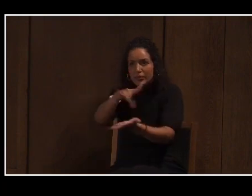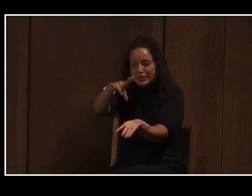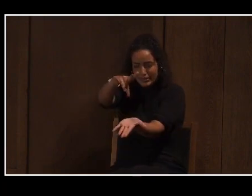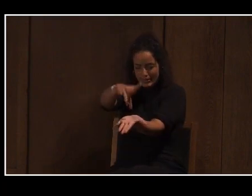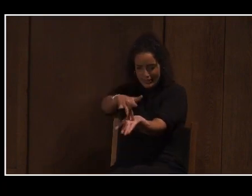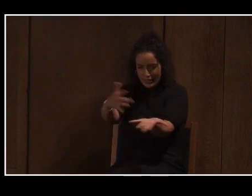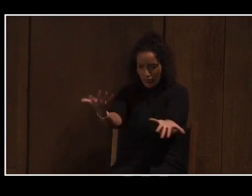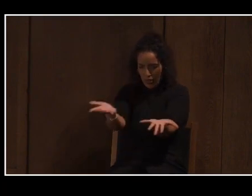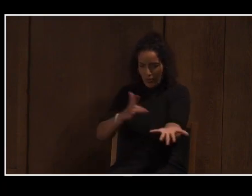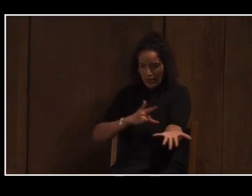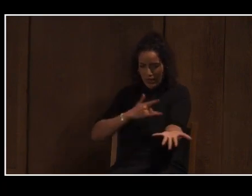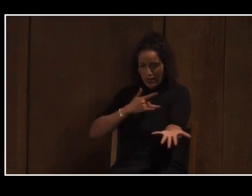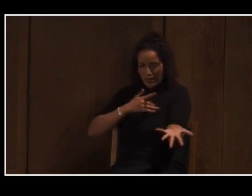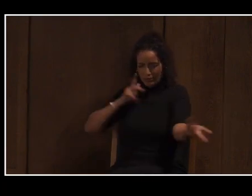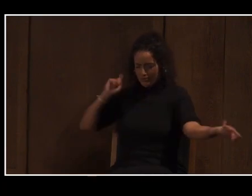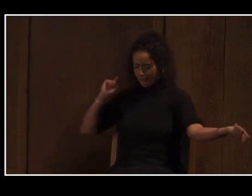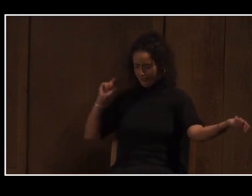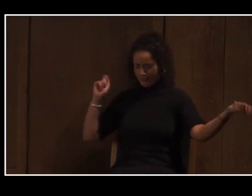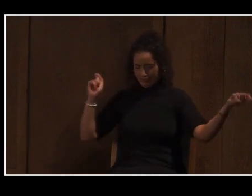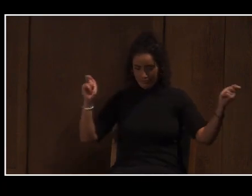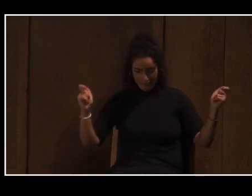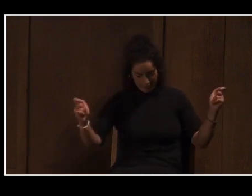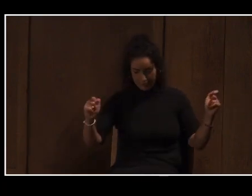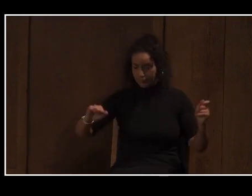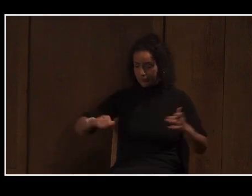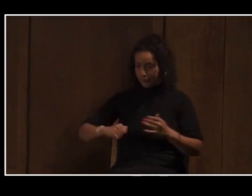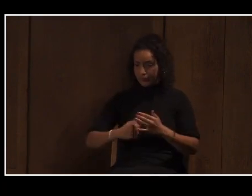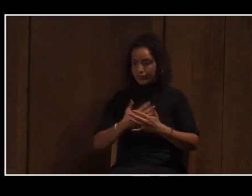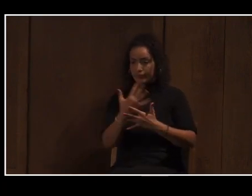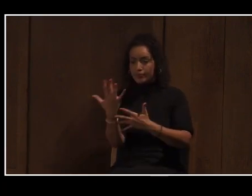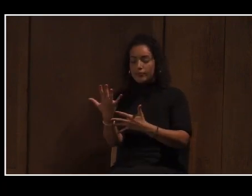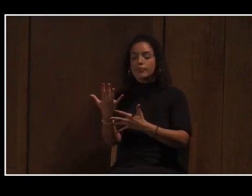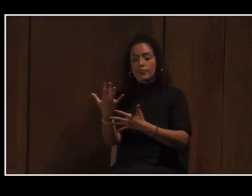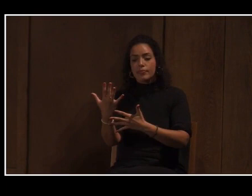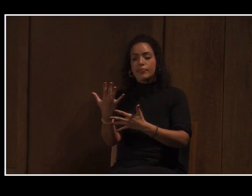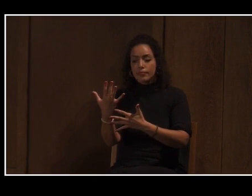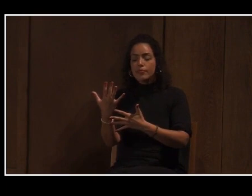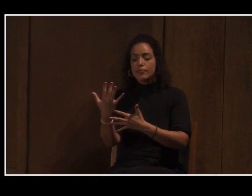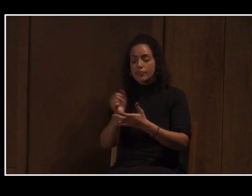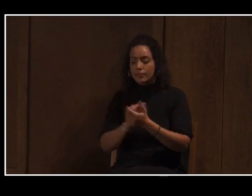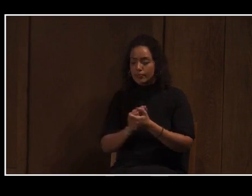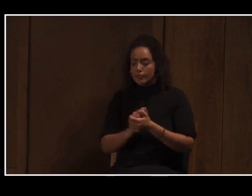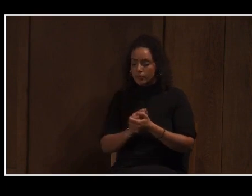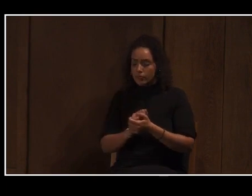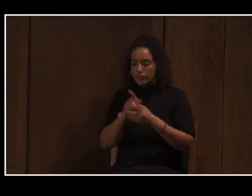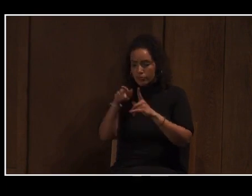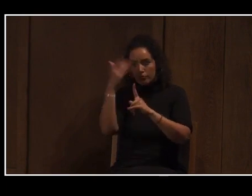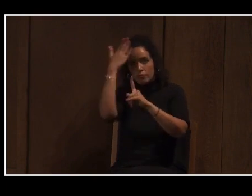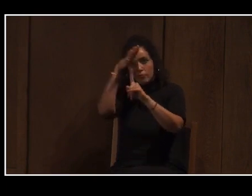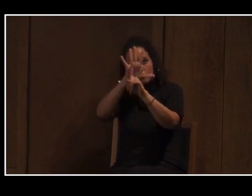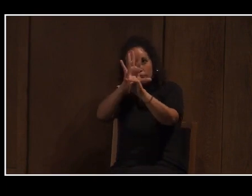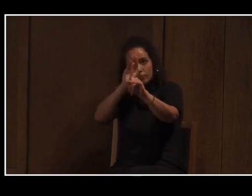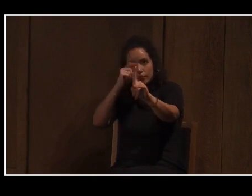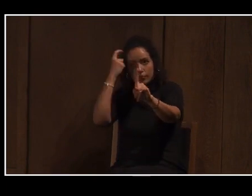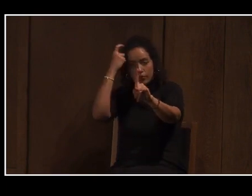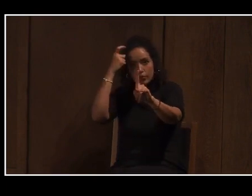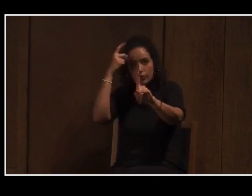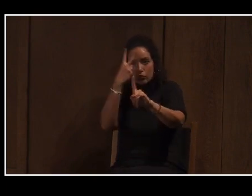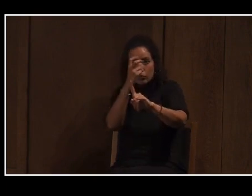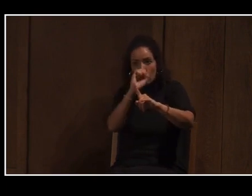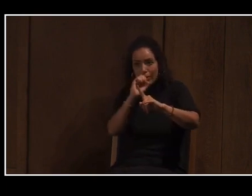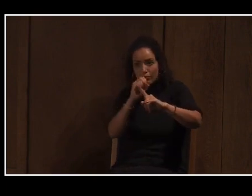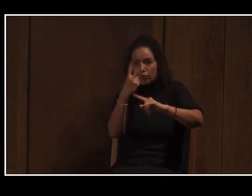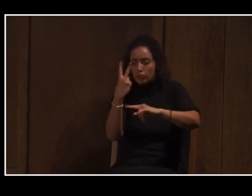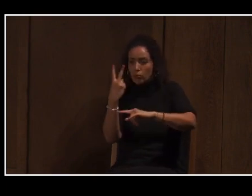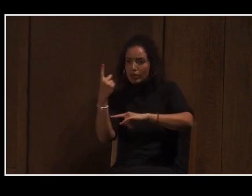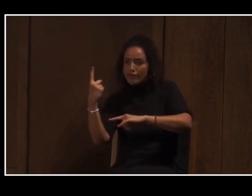in. And one tends to forget that the kind of the model for the 20th and the 21st century is the